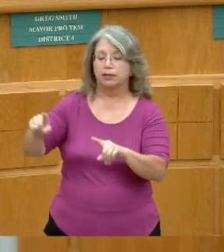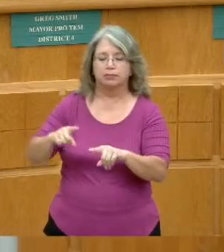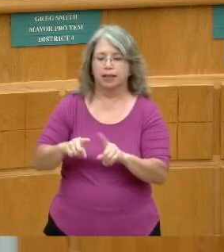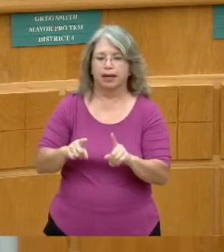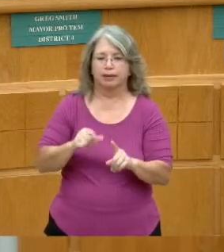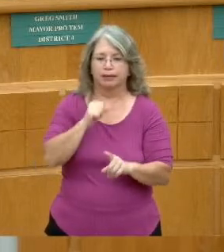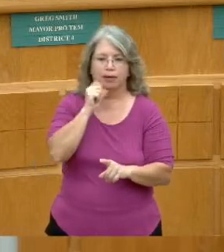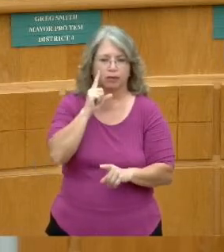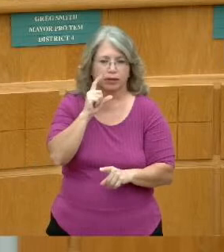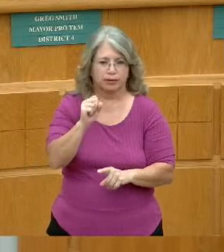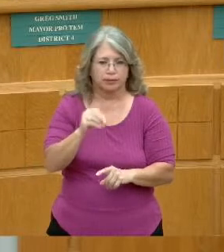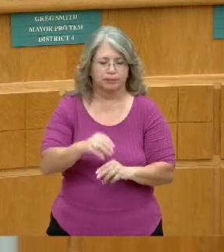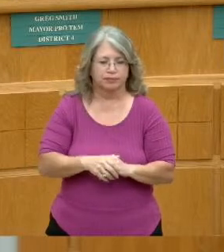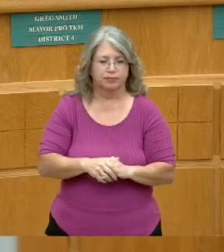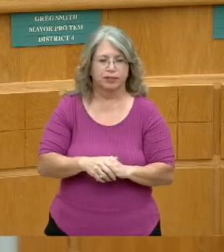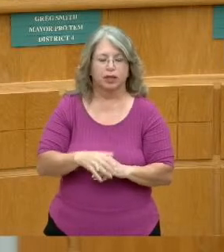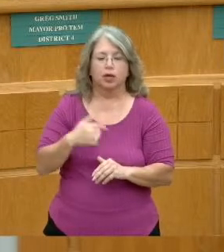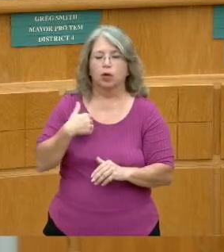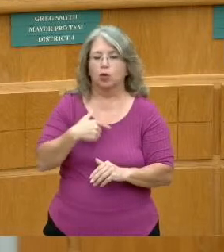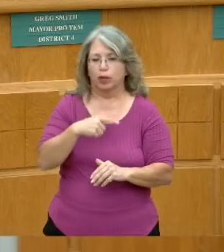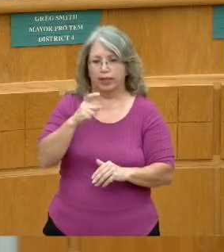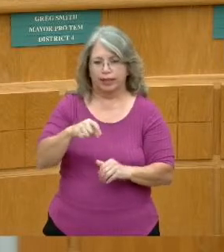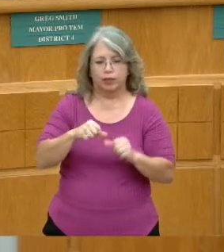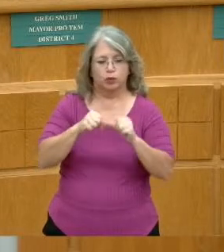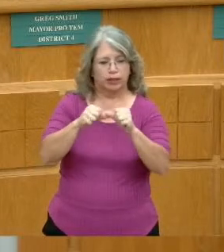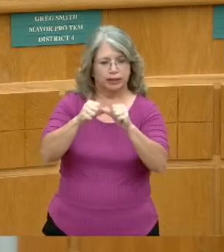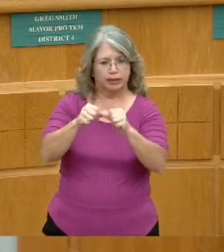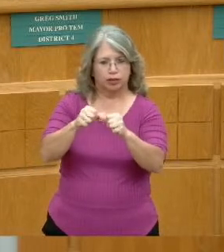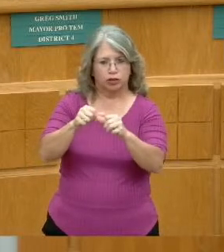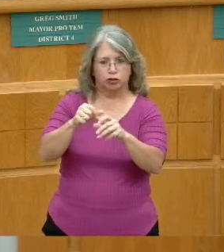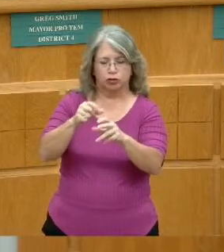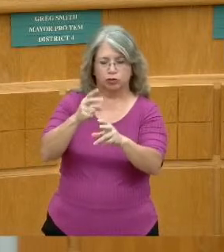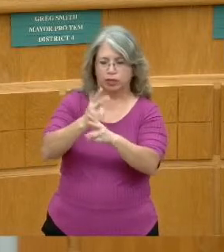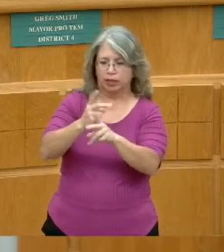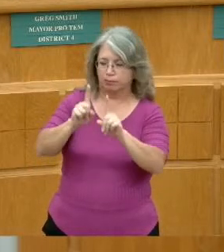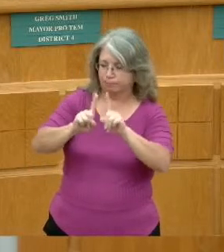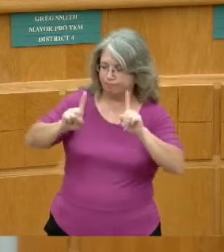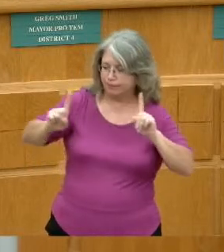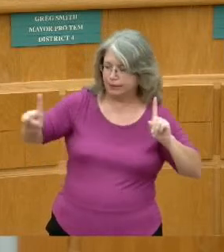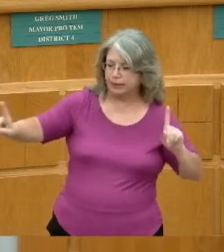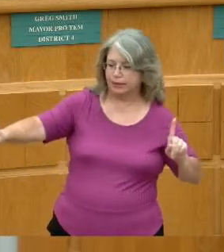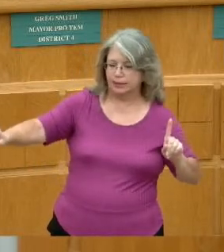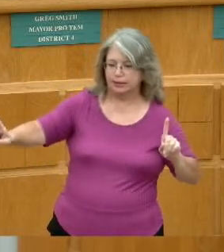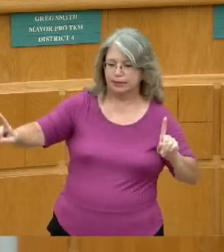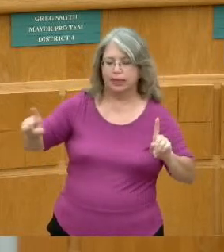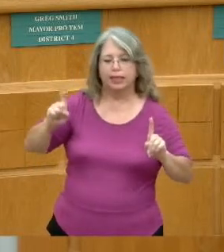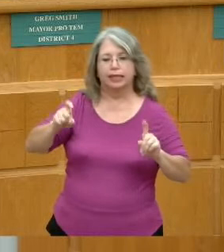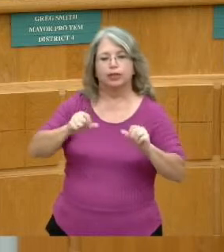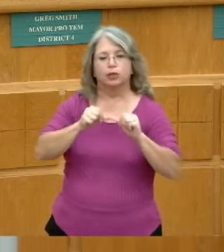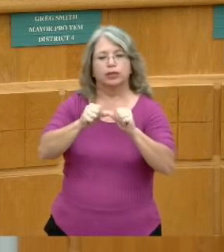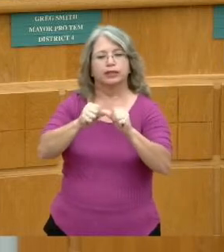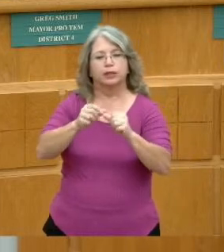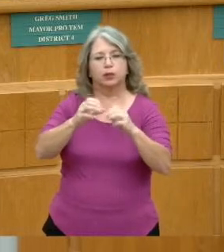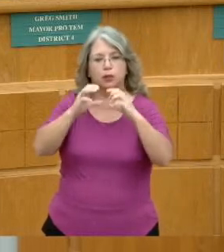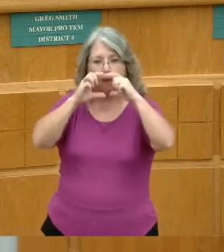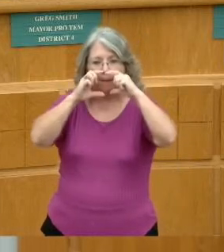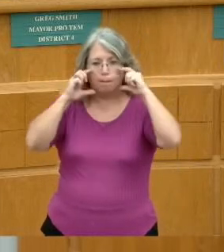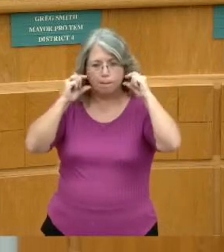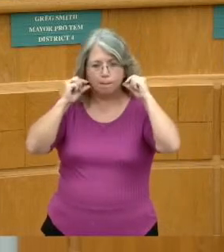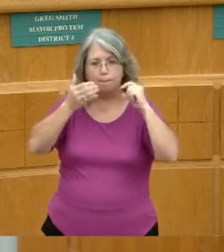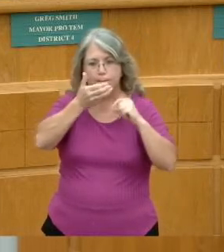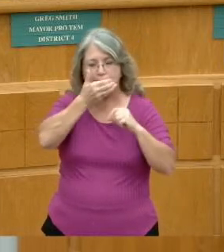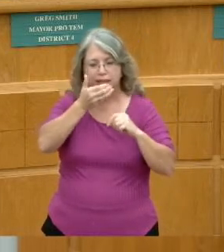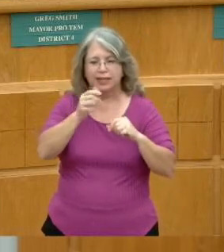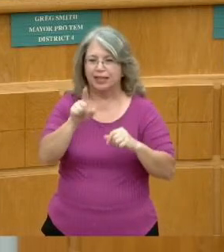Nonetheless, we need to continue social distancing. We need to continue wearing masks because it's only at 0.9. It would be a lot better if that value